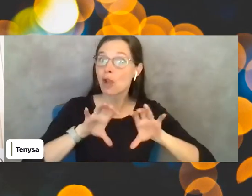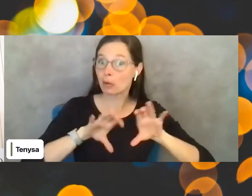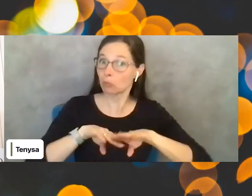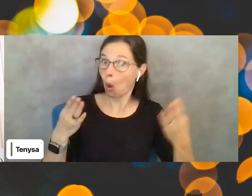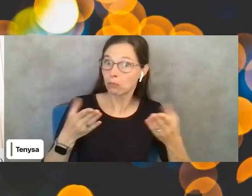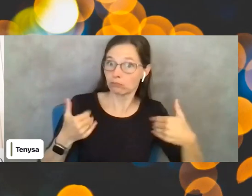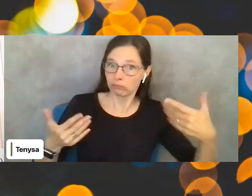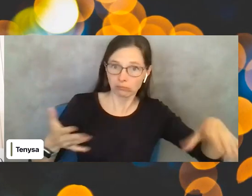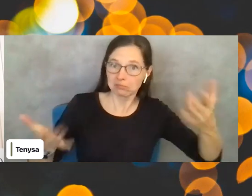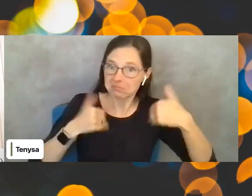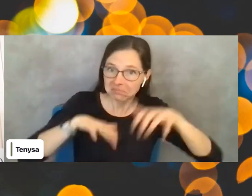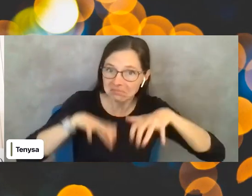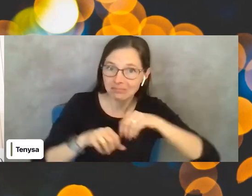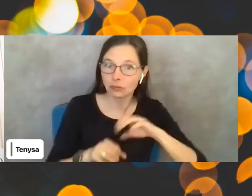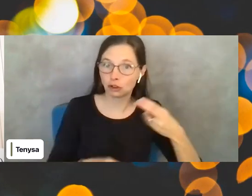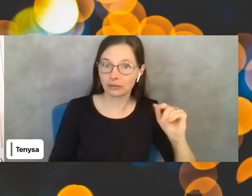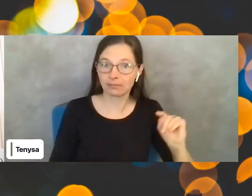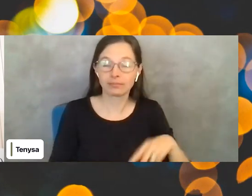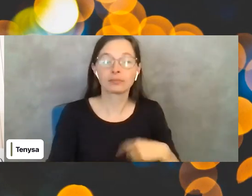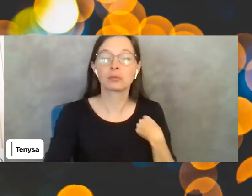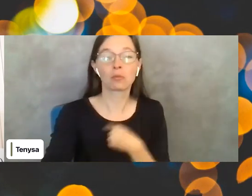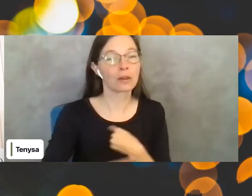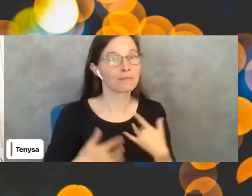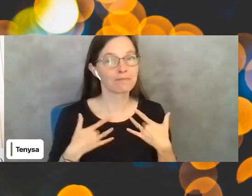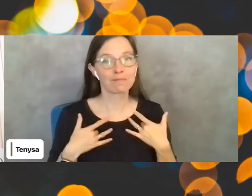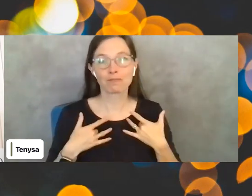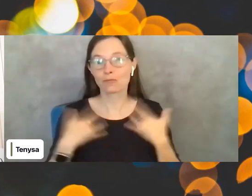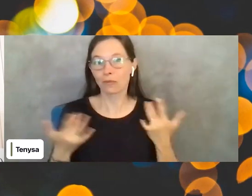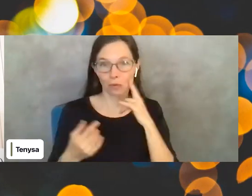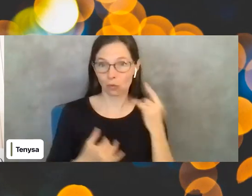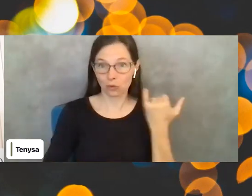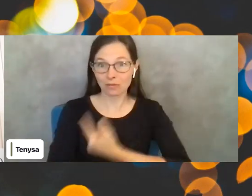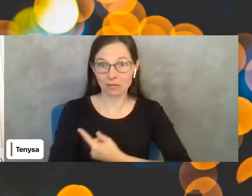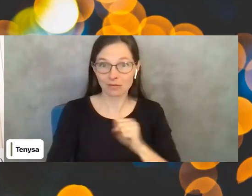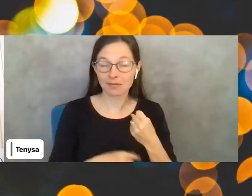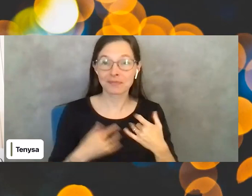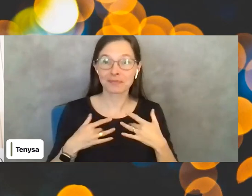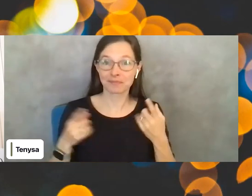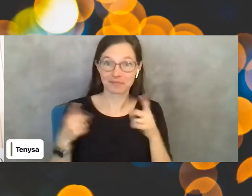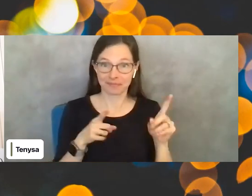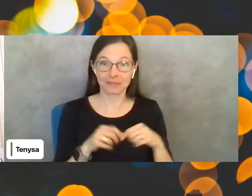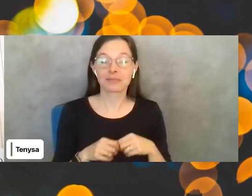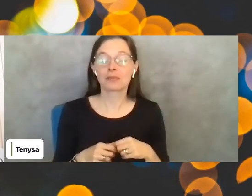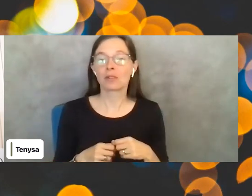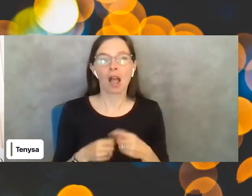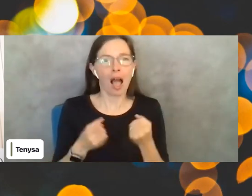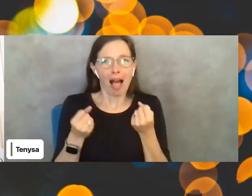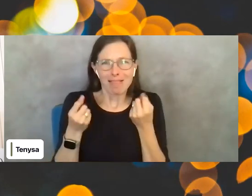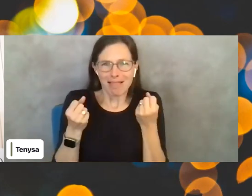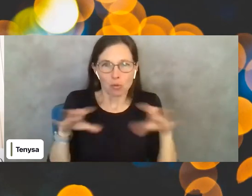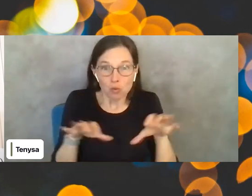that chat. We are so excited for today's event. There's so much to cover and so little